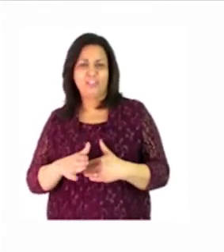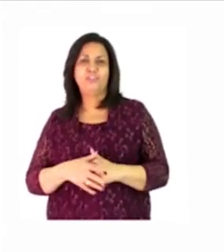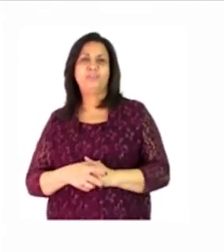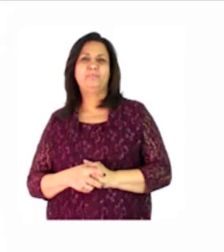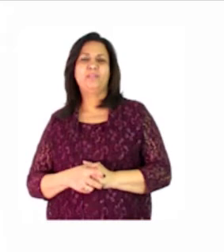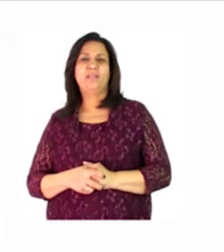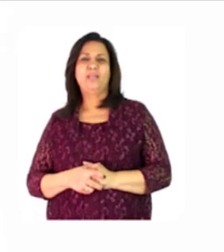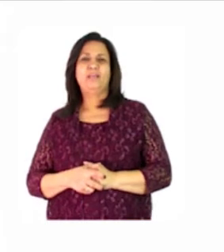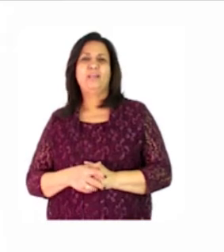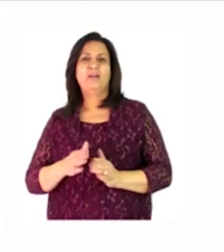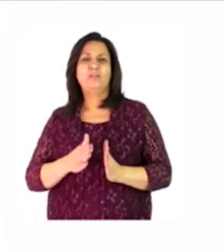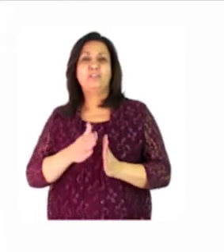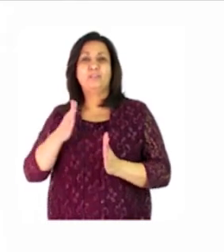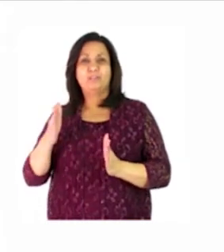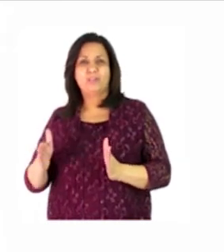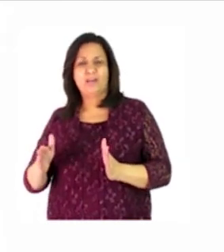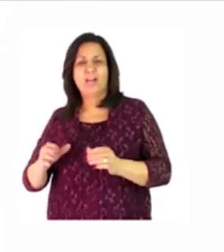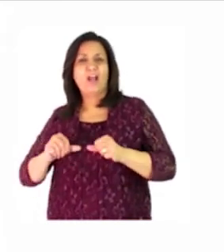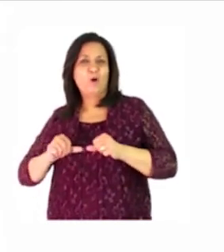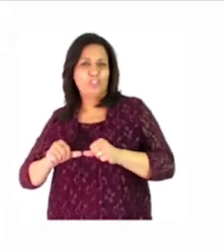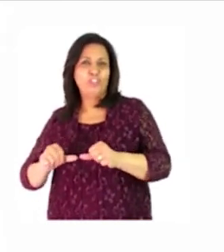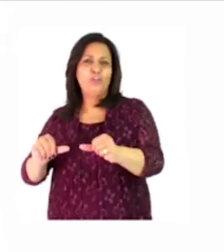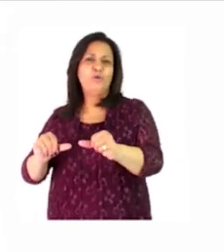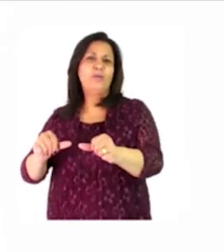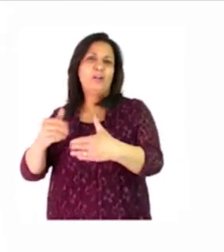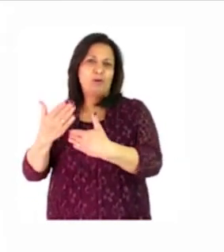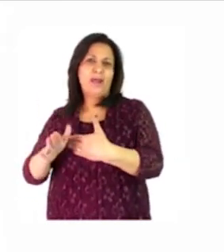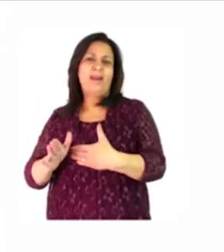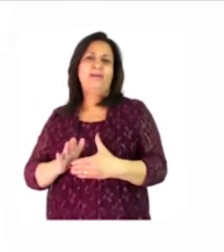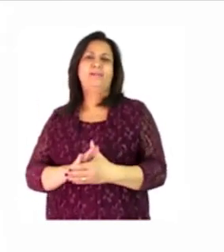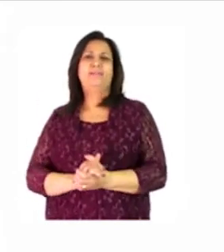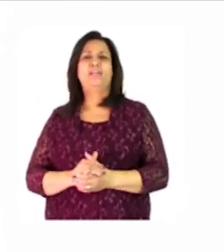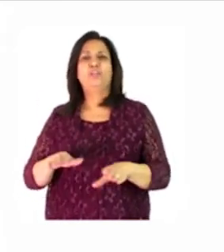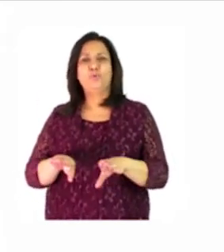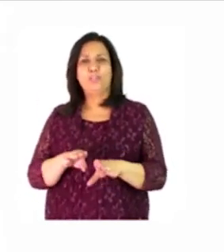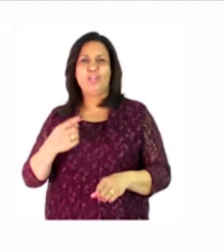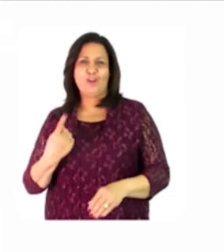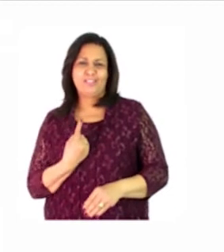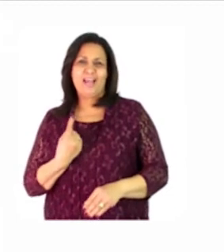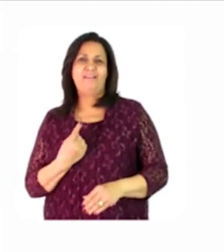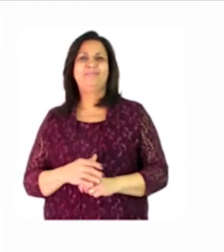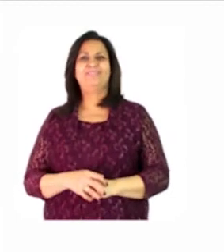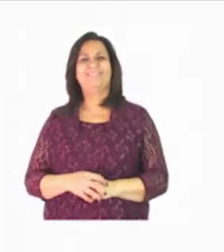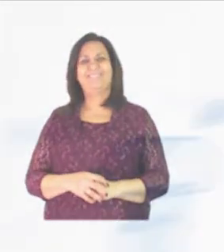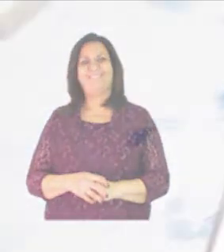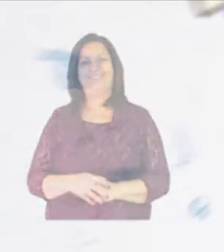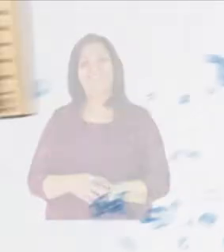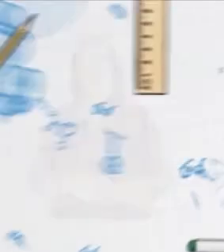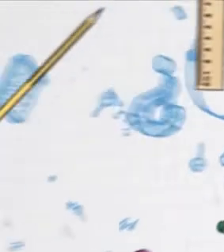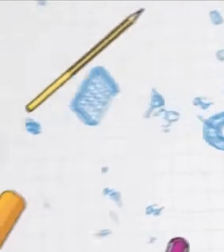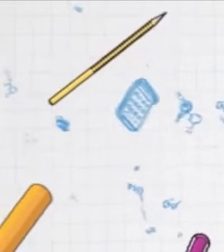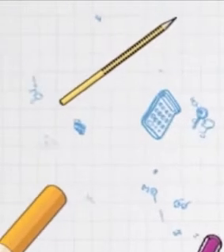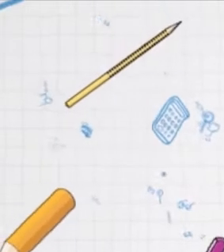I would like you to complete the rest of the clocks by writing in the time.